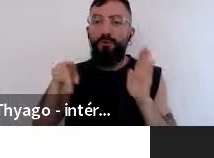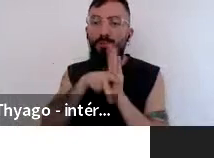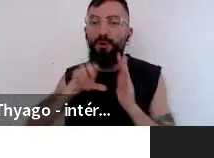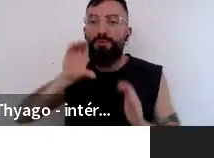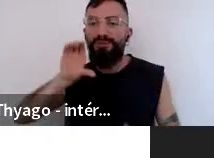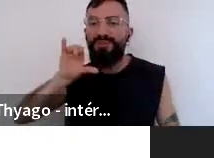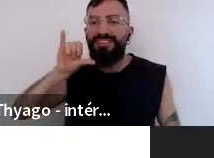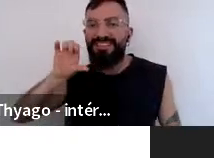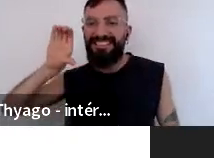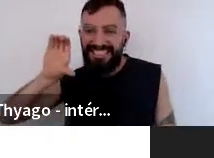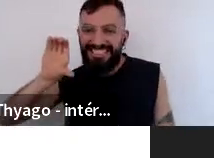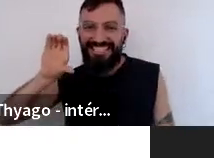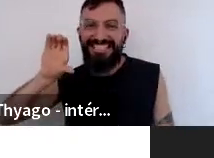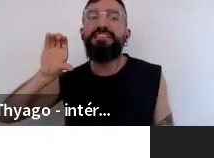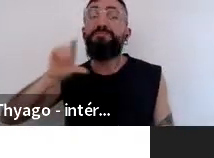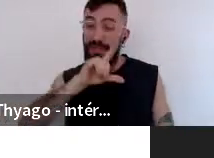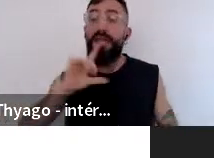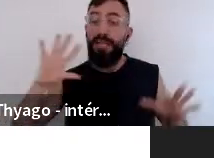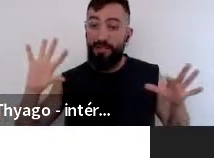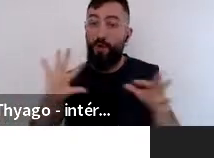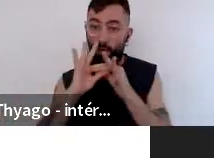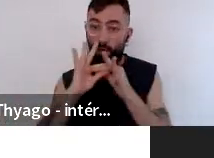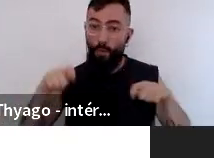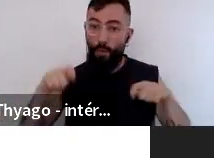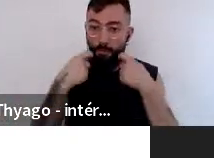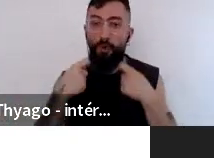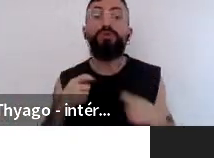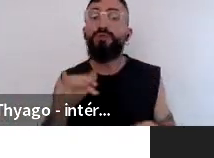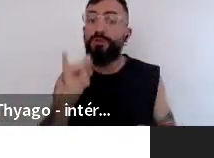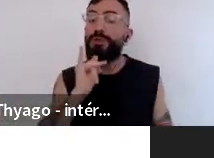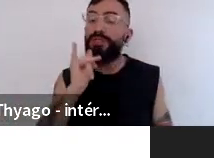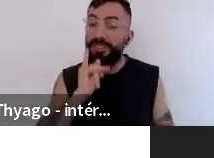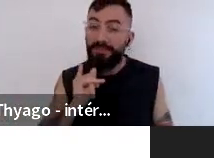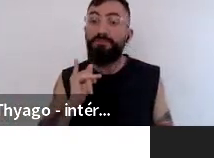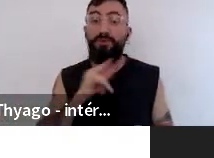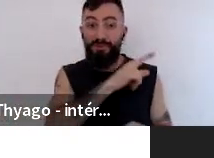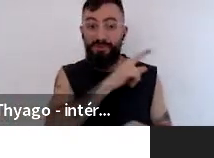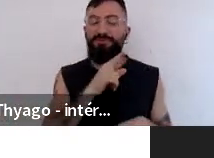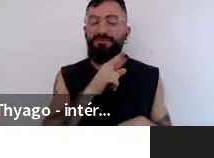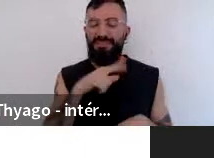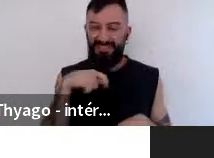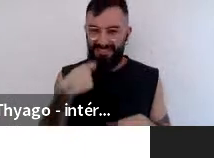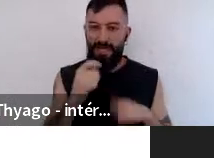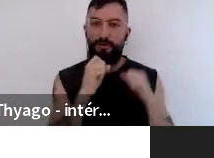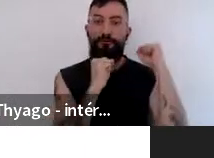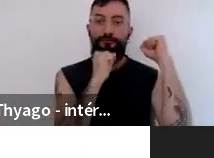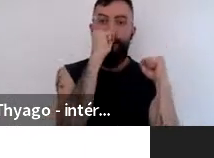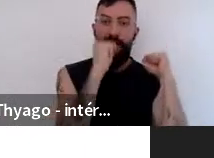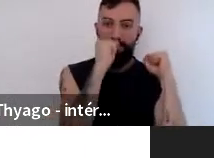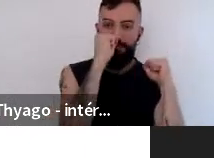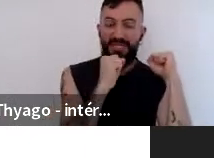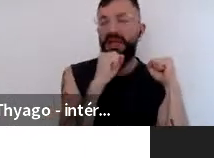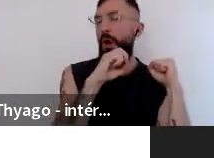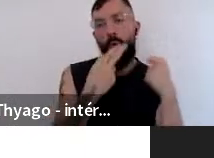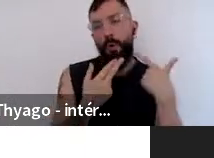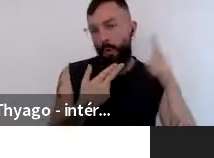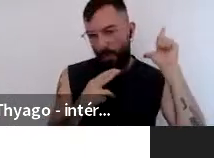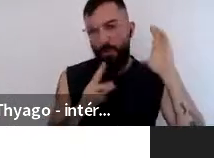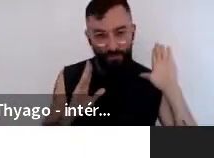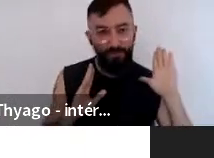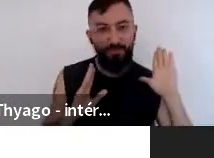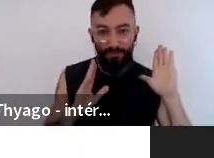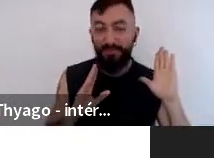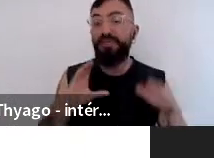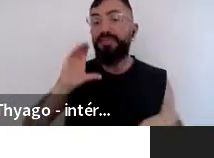as a compound. So we have this sign that we can translate as fabric or something like this, and